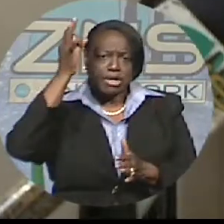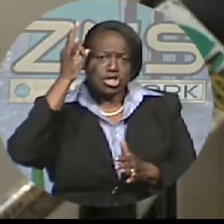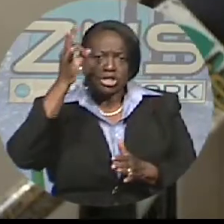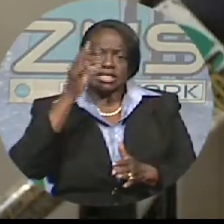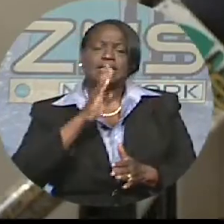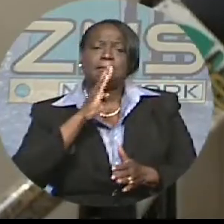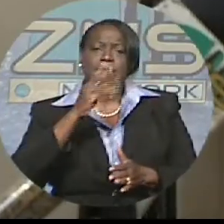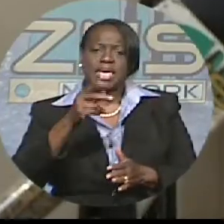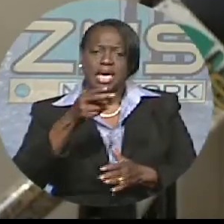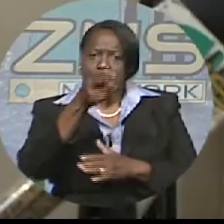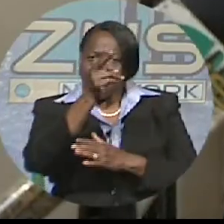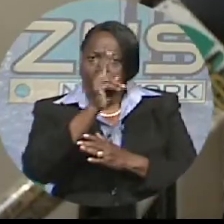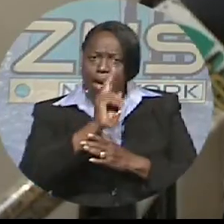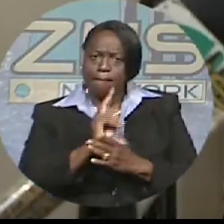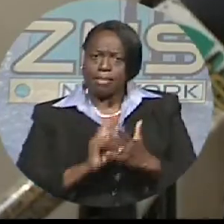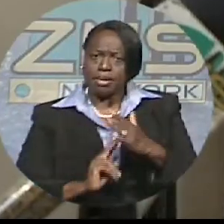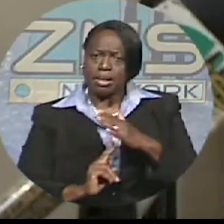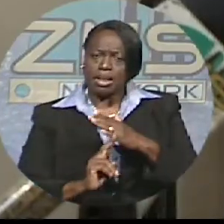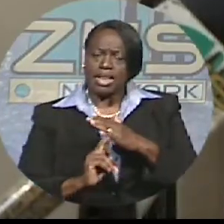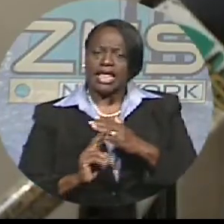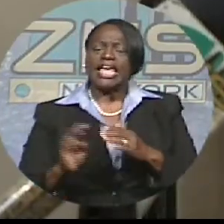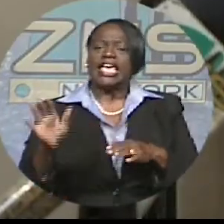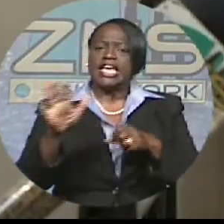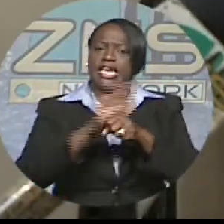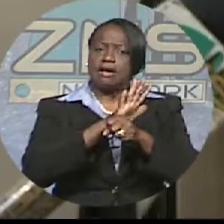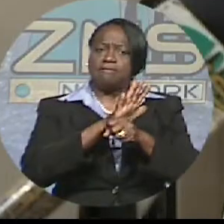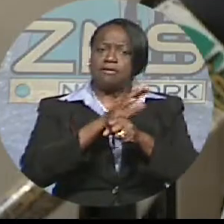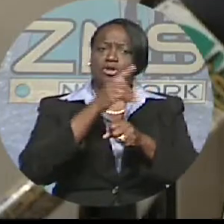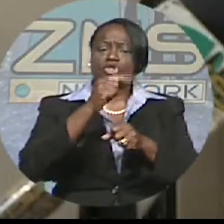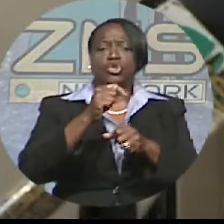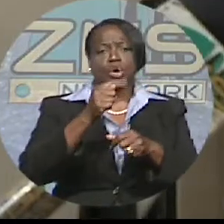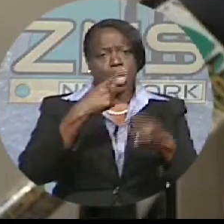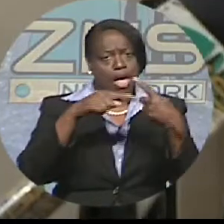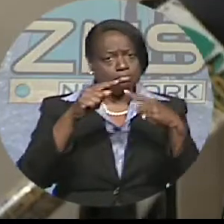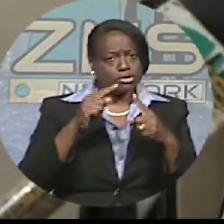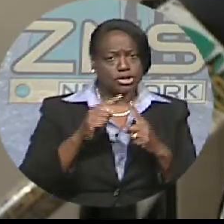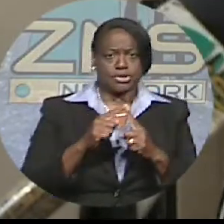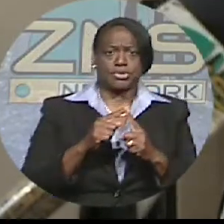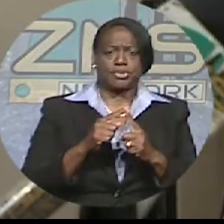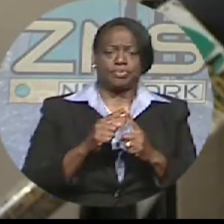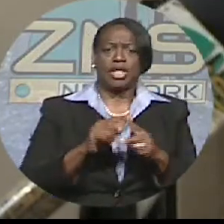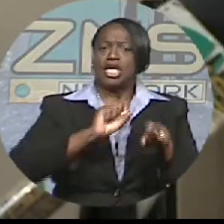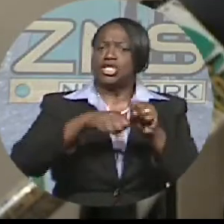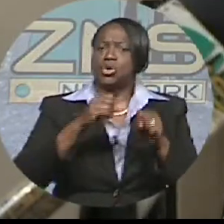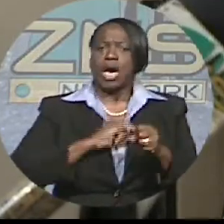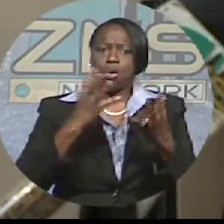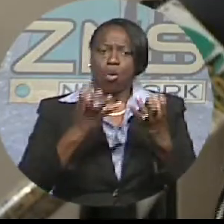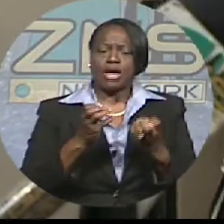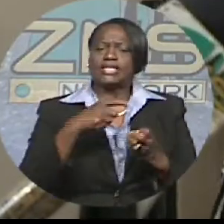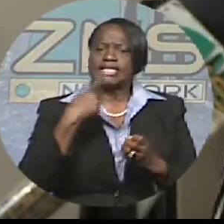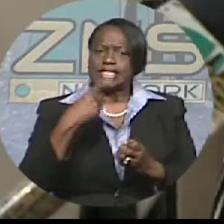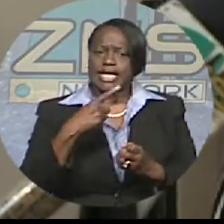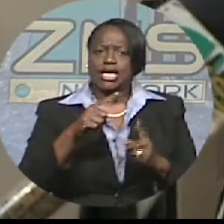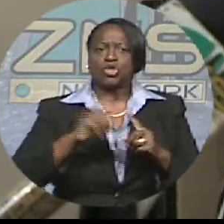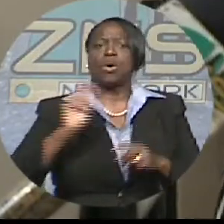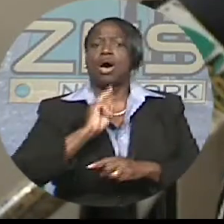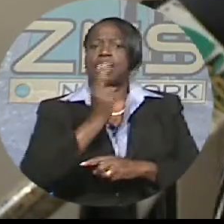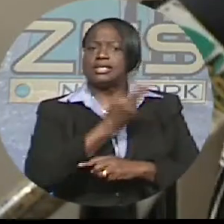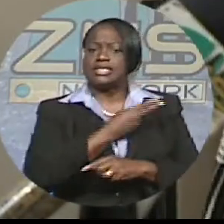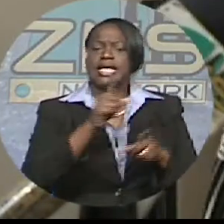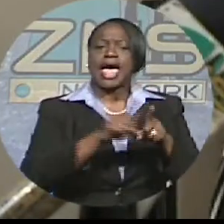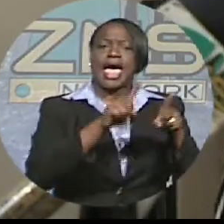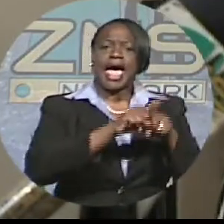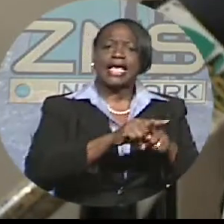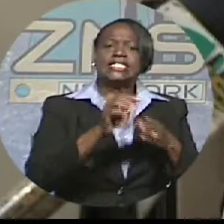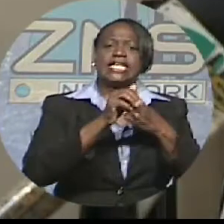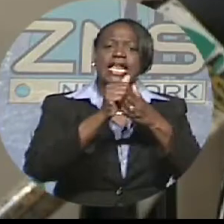enough for them to approach. Some of them feel that we are not approachable. And so I want to say to us as pastors, as